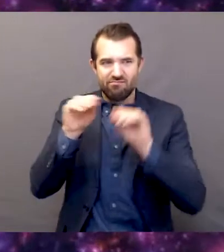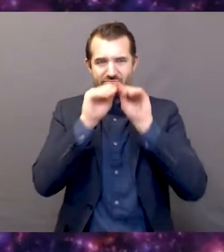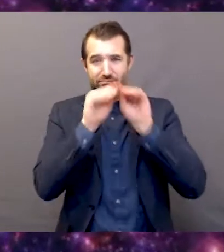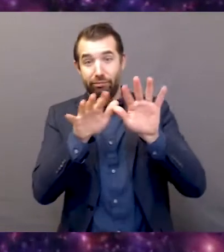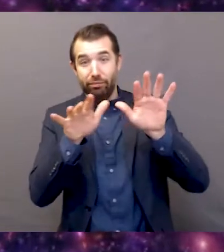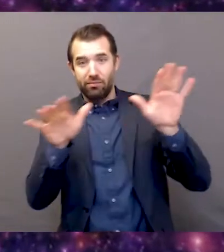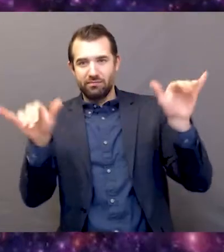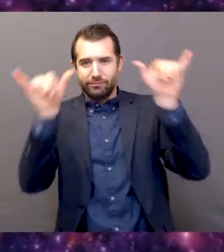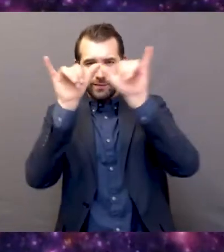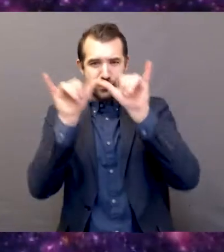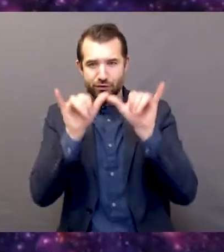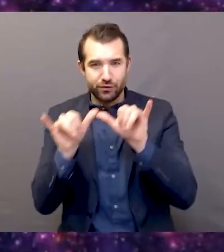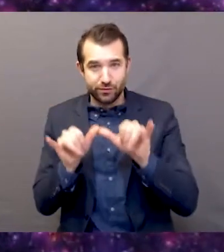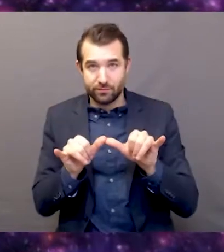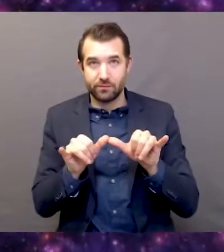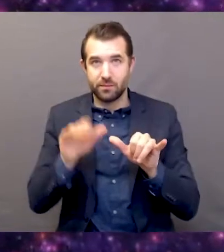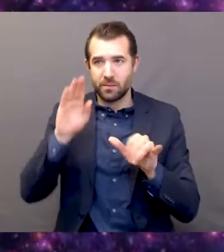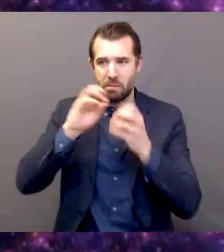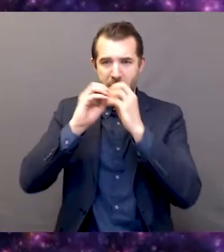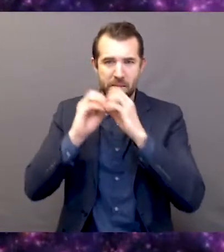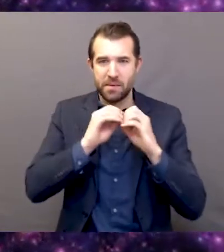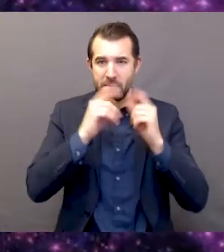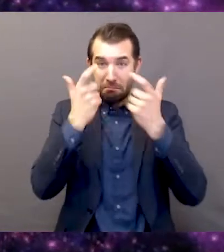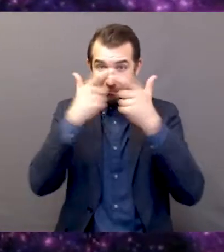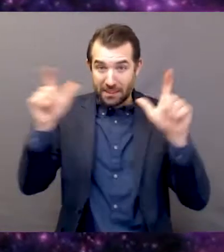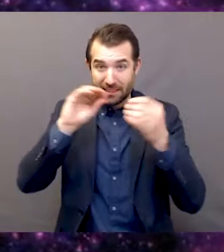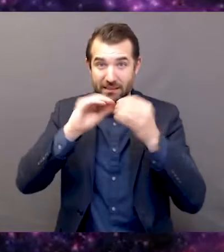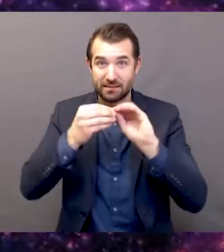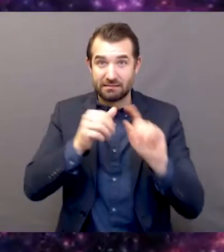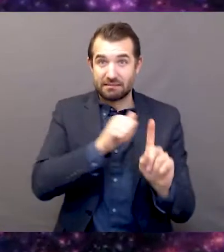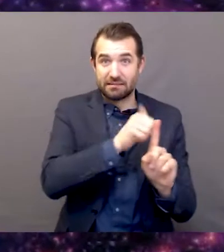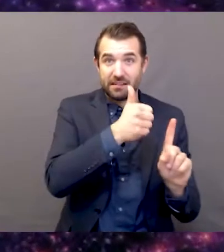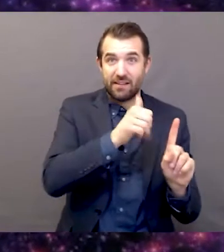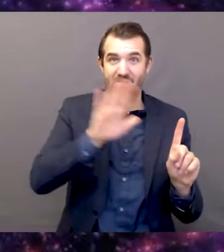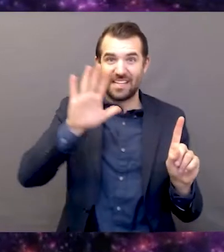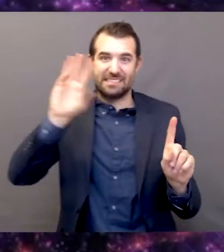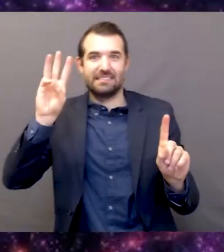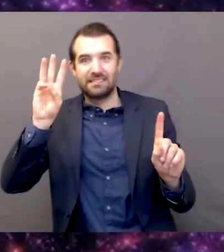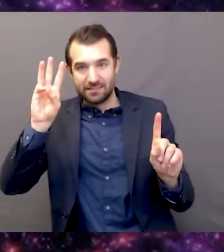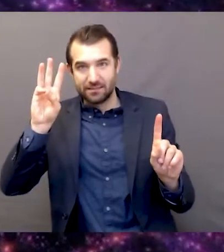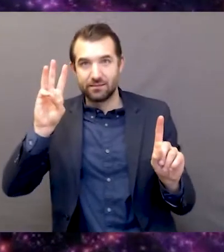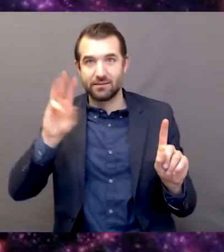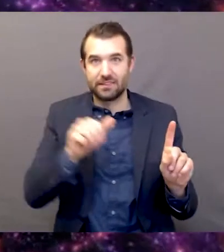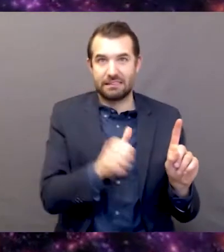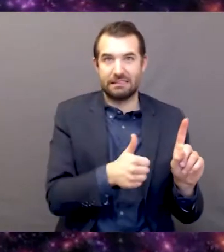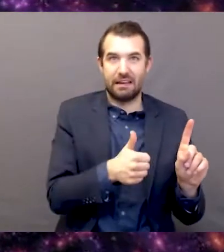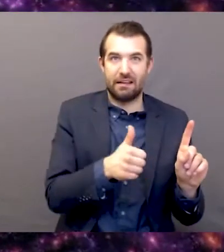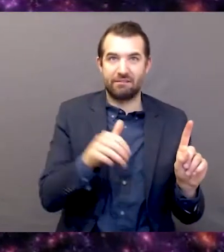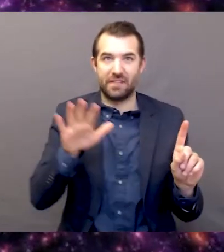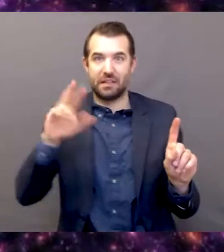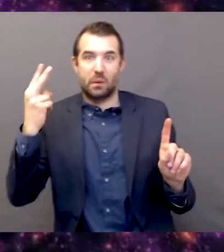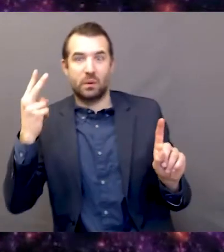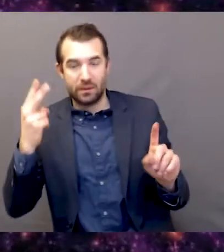displaced, the size of the bubbles. And you can see these are huge numbers, 10 to the 56 up to 10 to the 62. And for comparison, you can